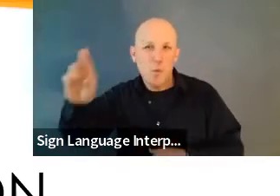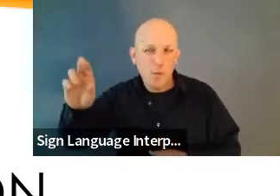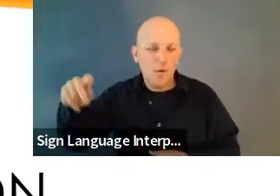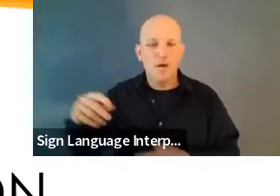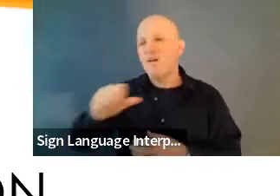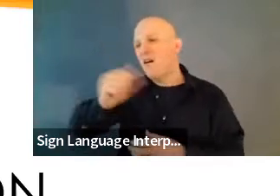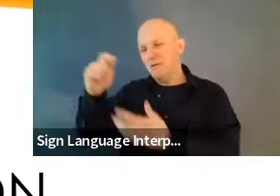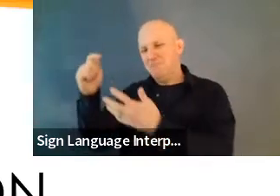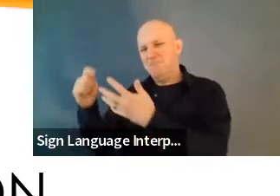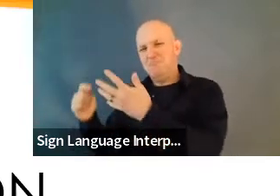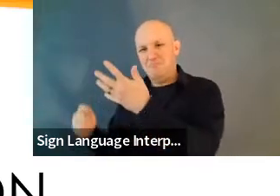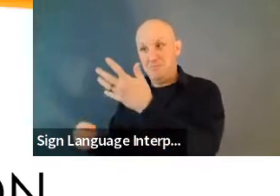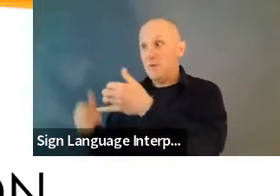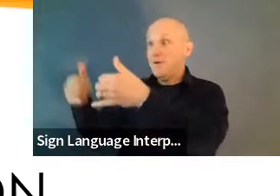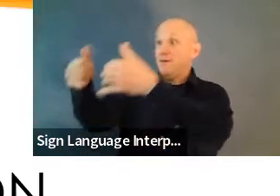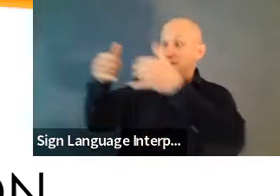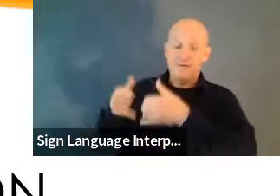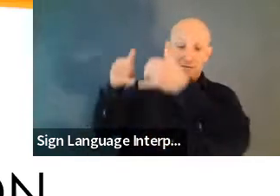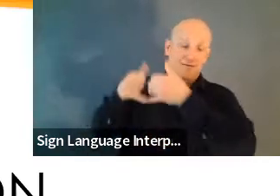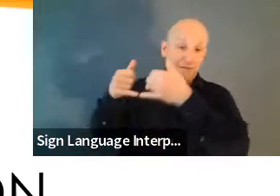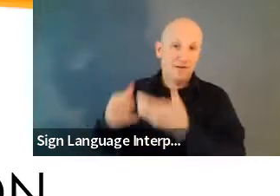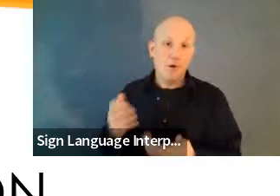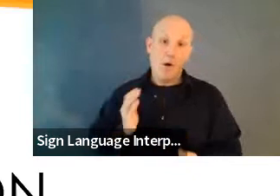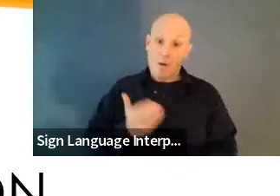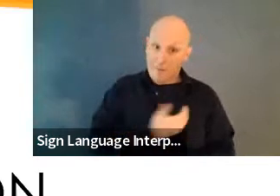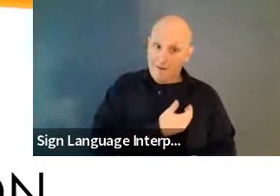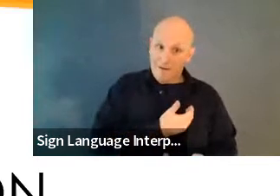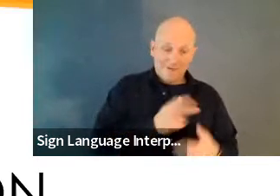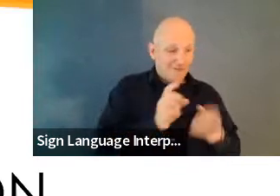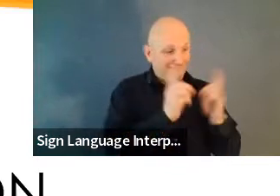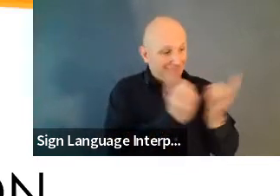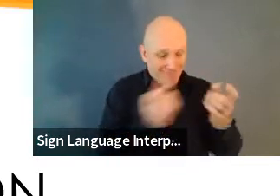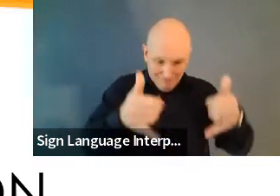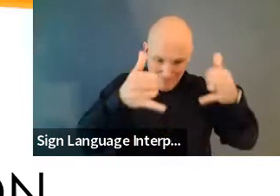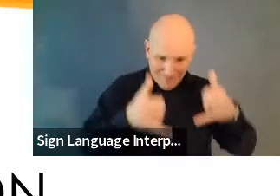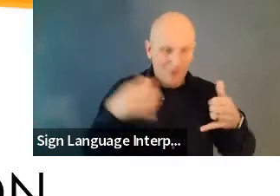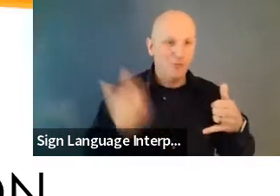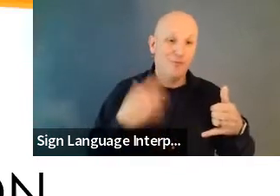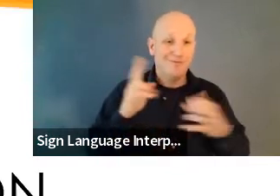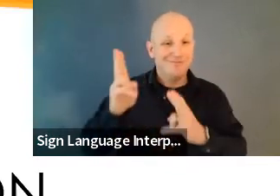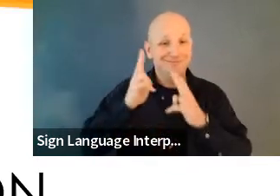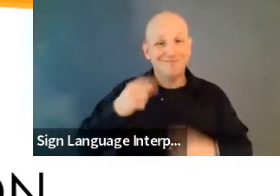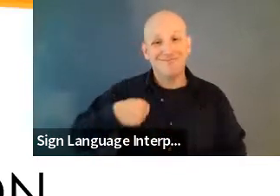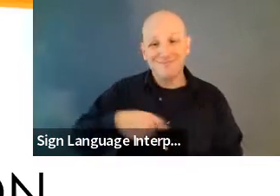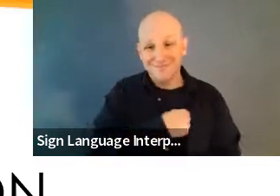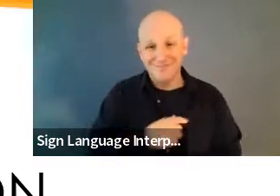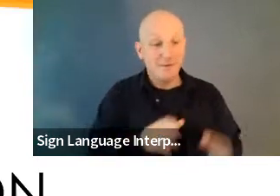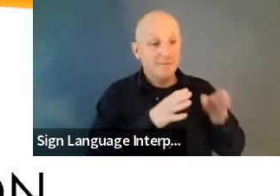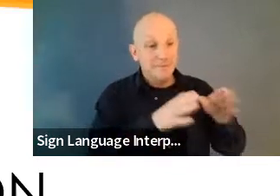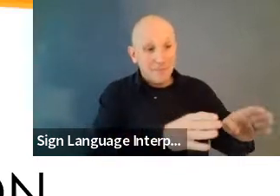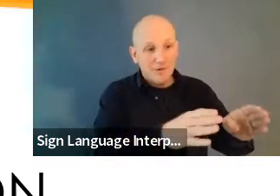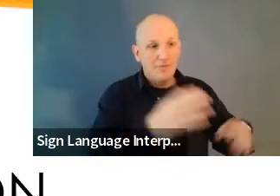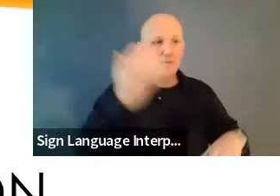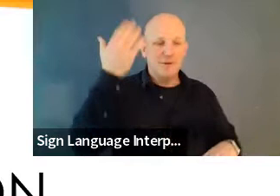specifically awarded a pipeline award, and a really big honor. And at the Pathway to Law Summit in February, we